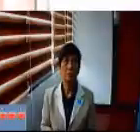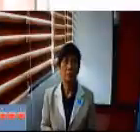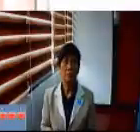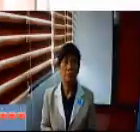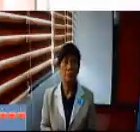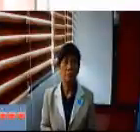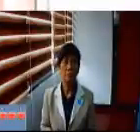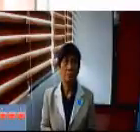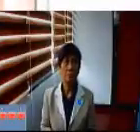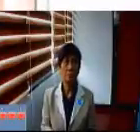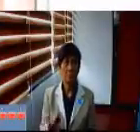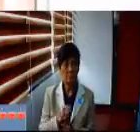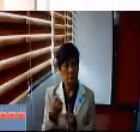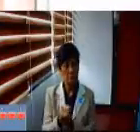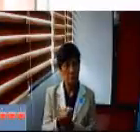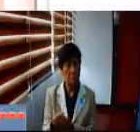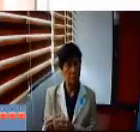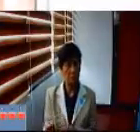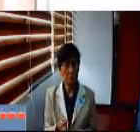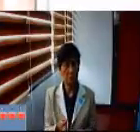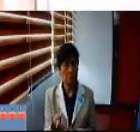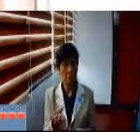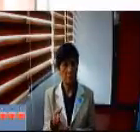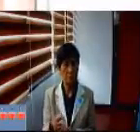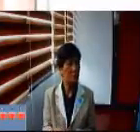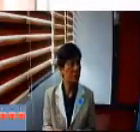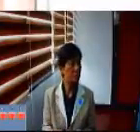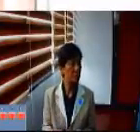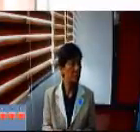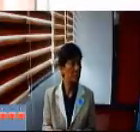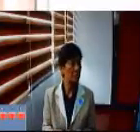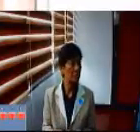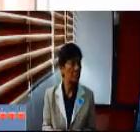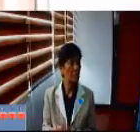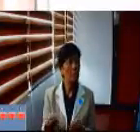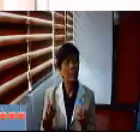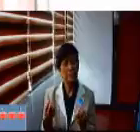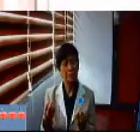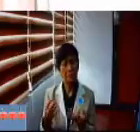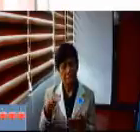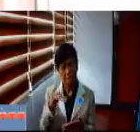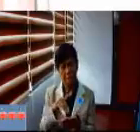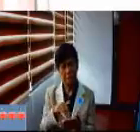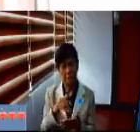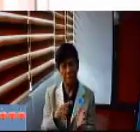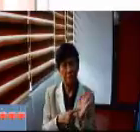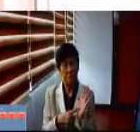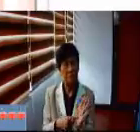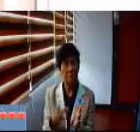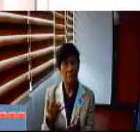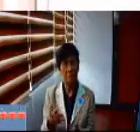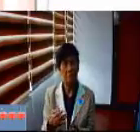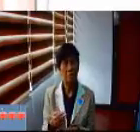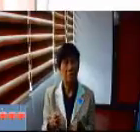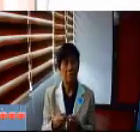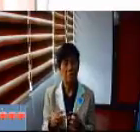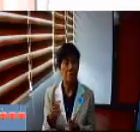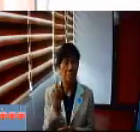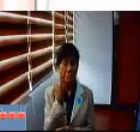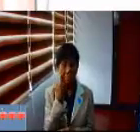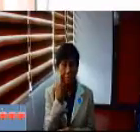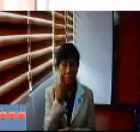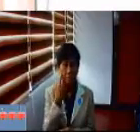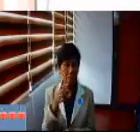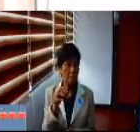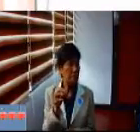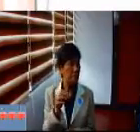the status of the fisheries, there are a lot of studies already showing that even in the early 1980s that